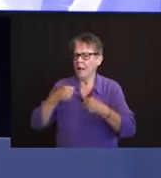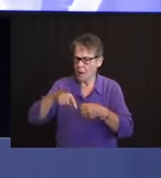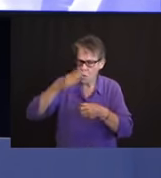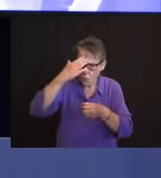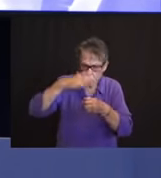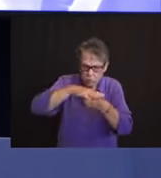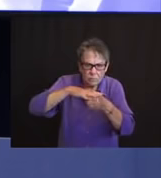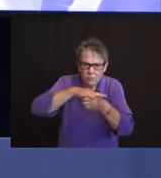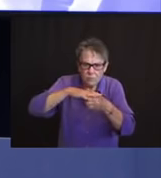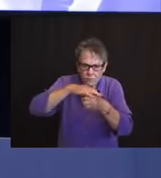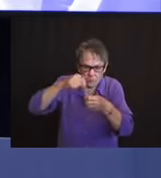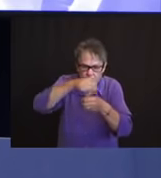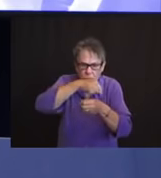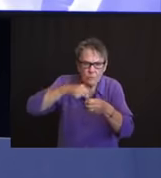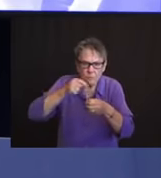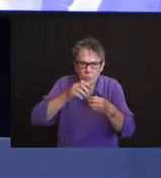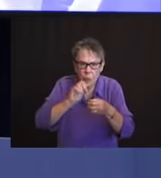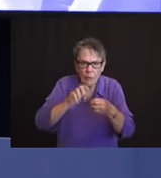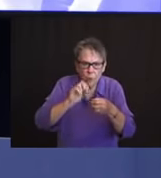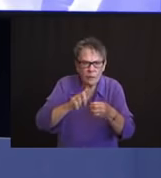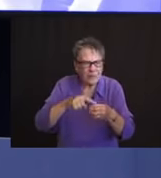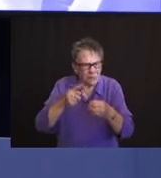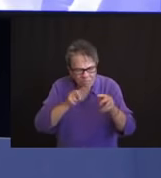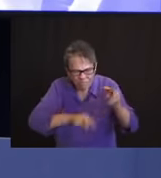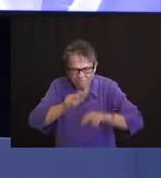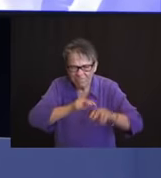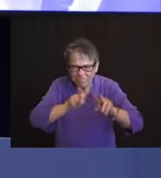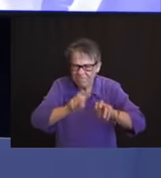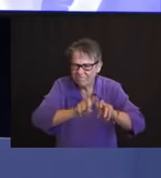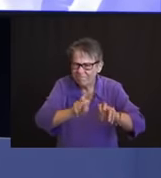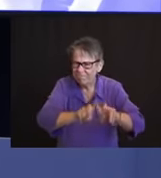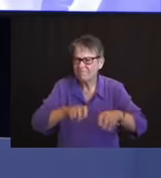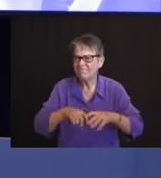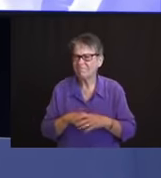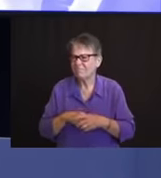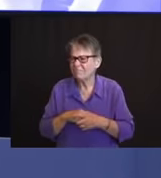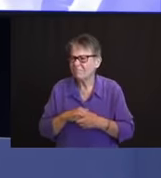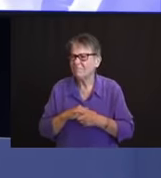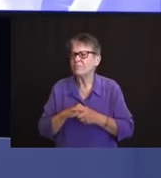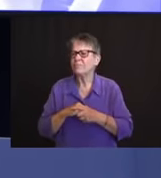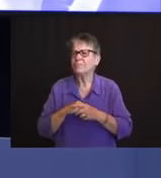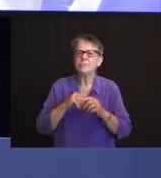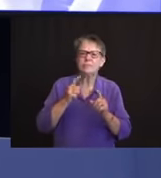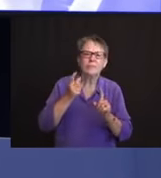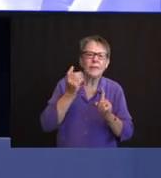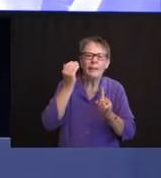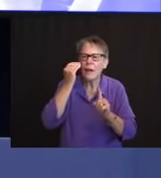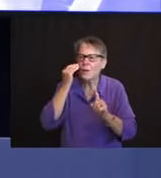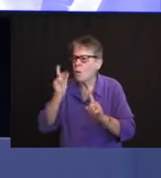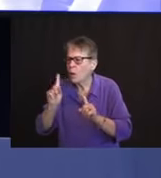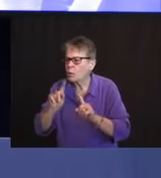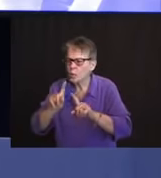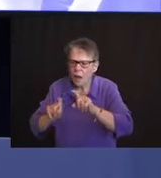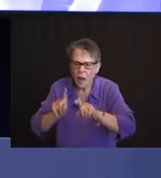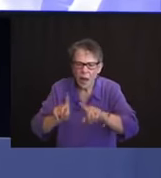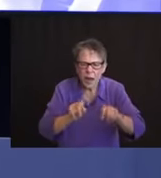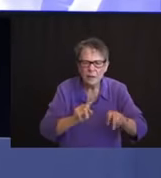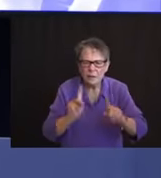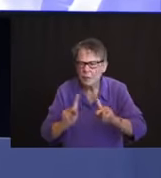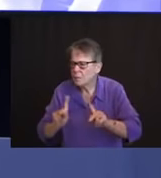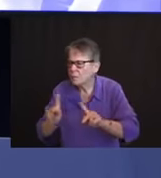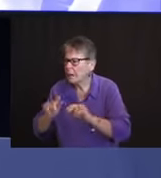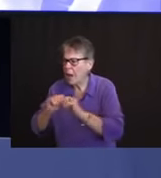future overdoses and allocate prevention resources and services where they would do most good. The